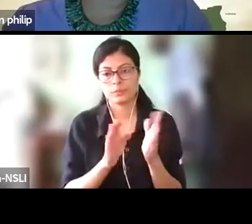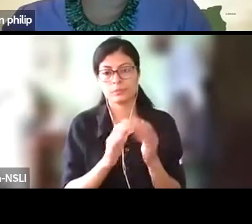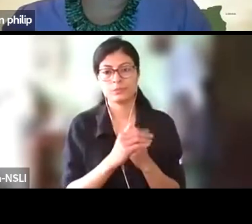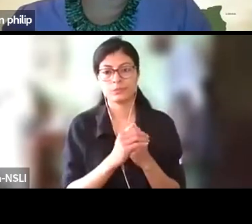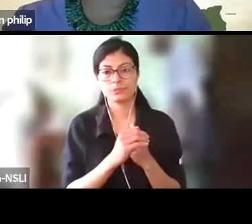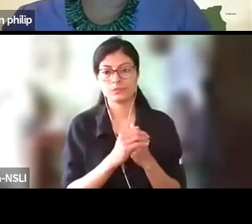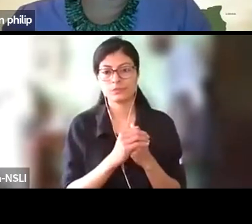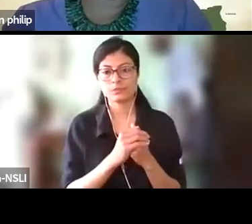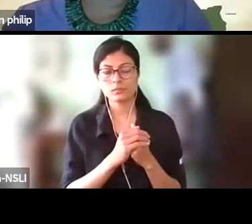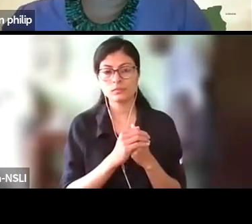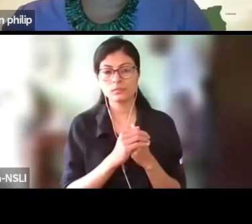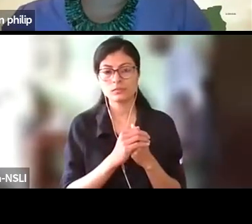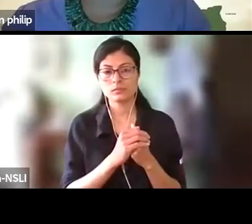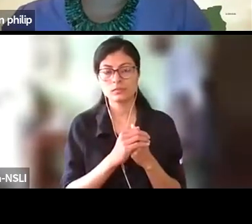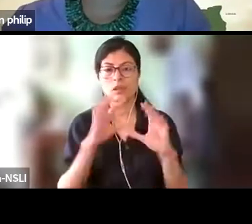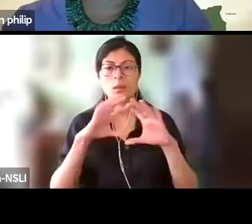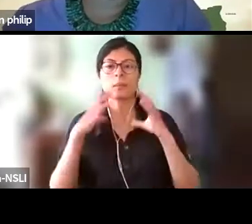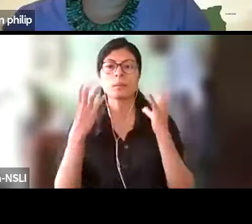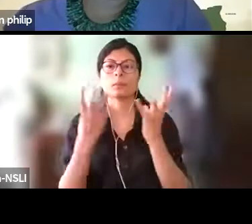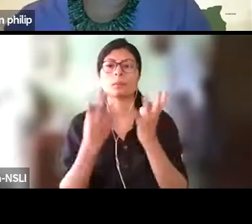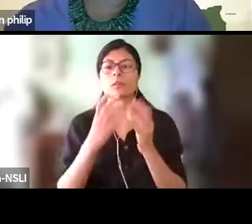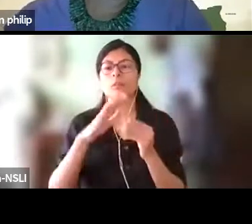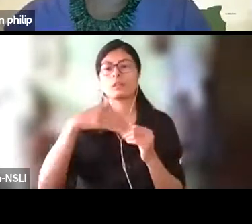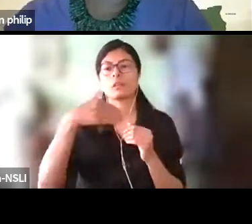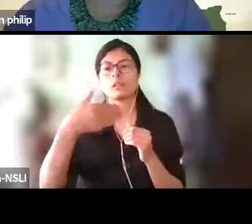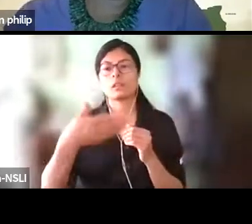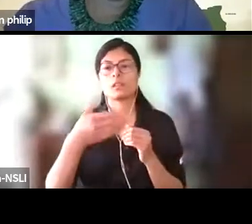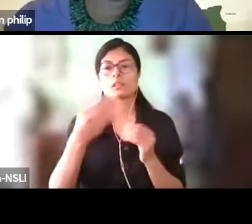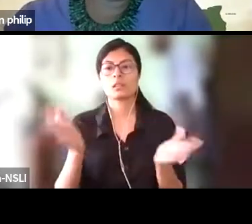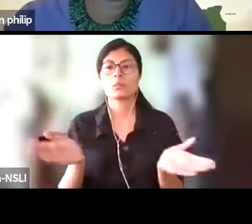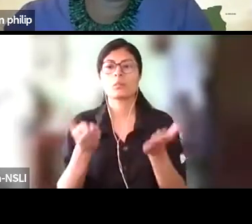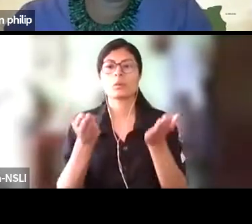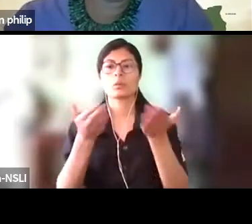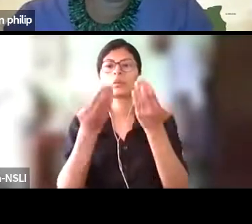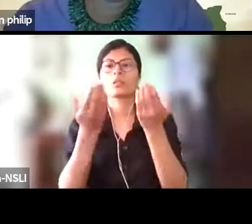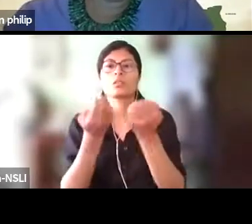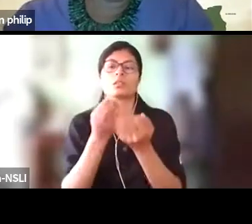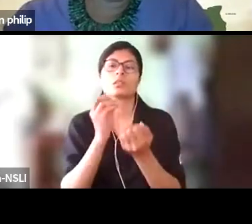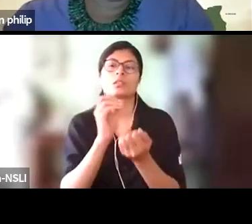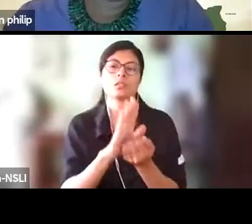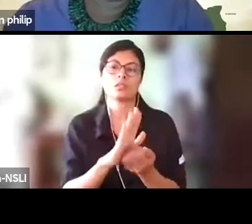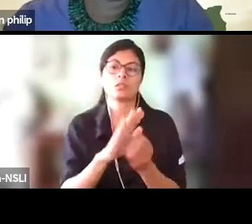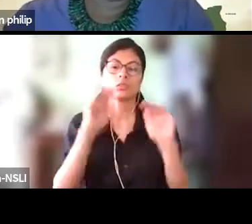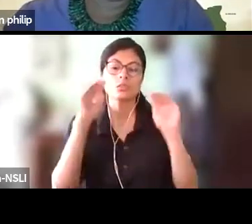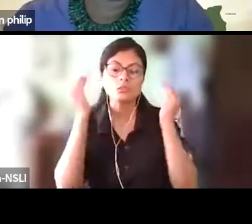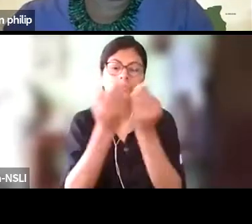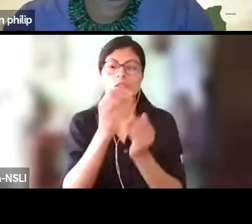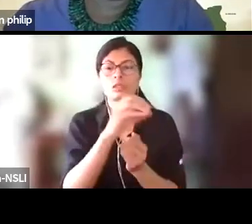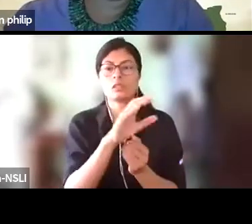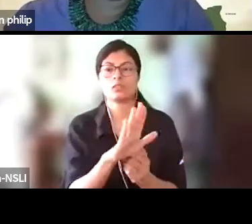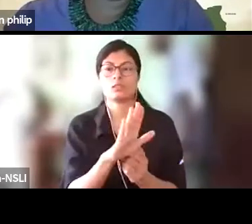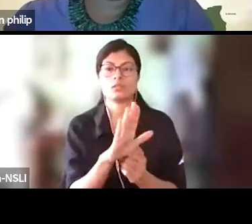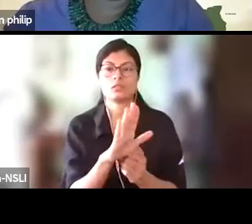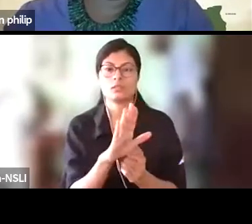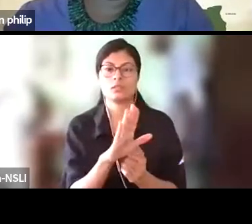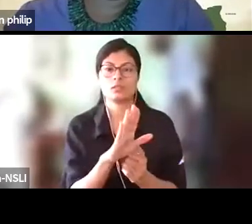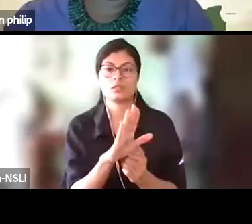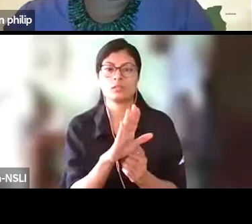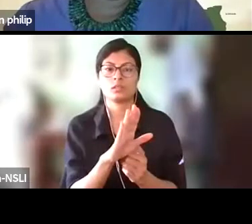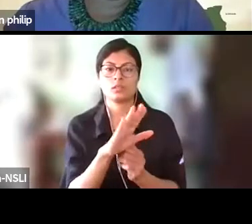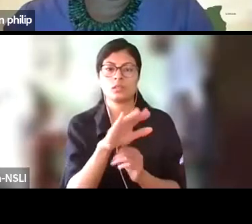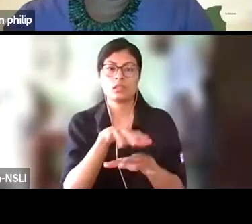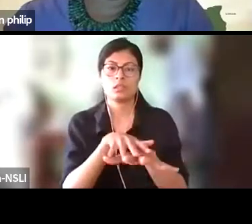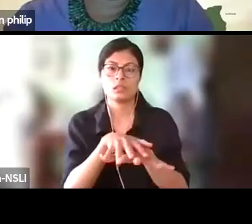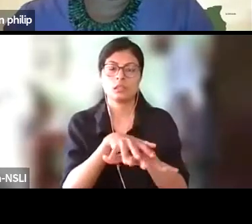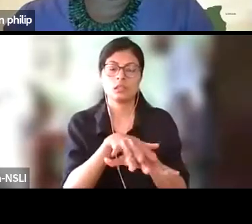that regard, we see that there are many emerging issues which we have never discussed on